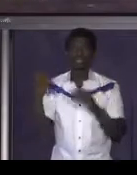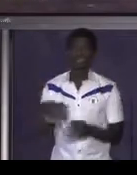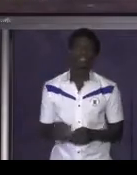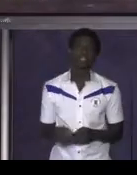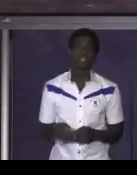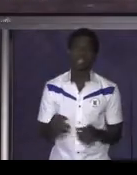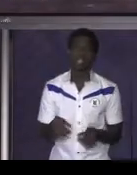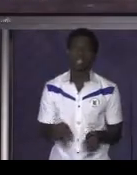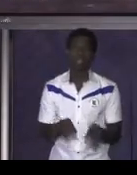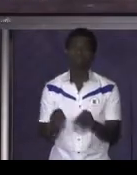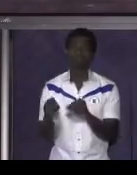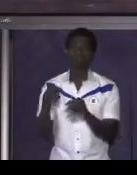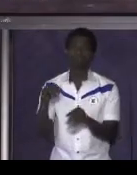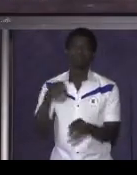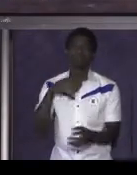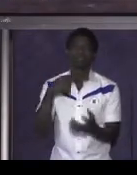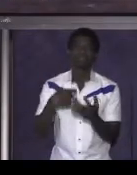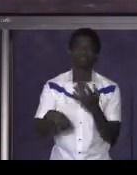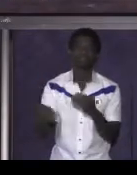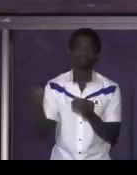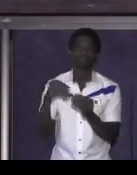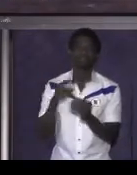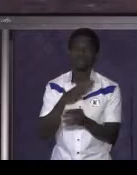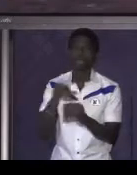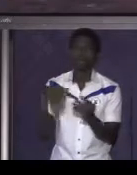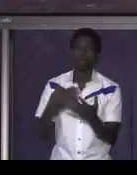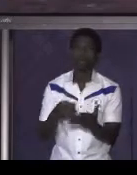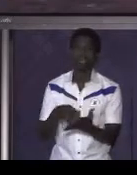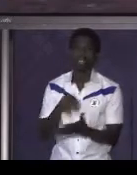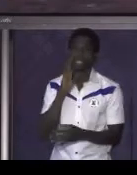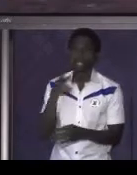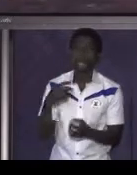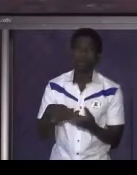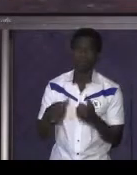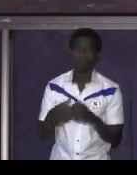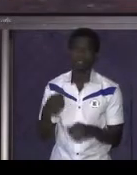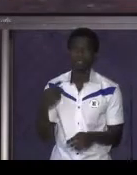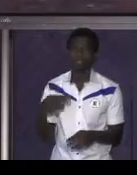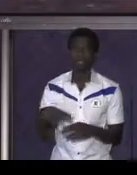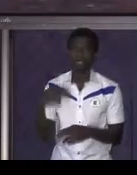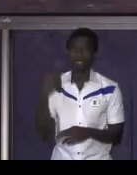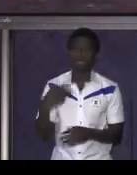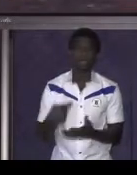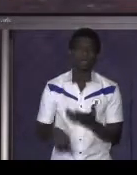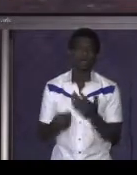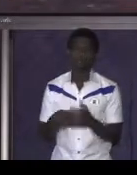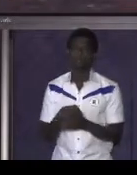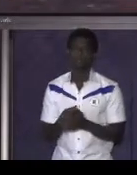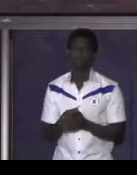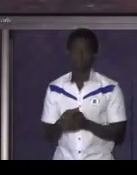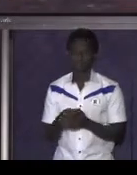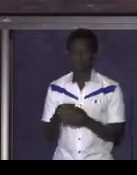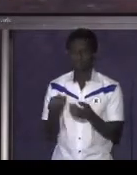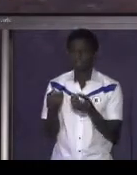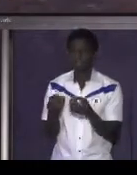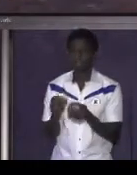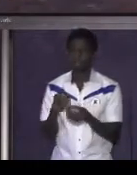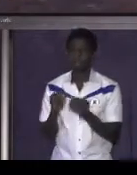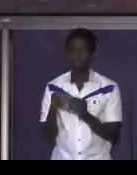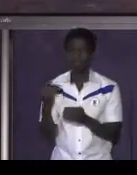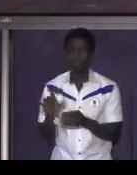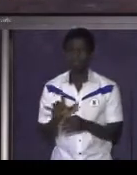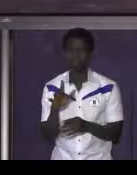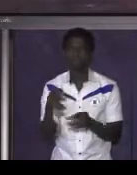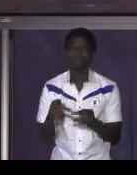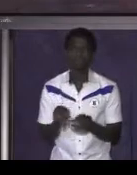costs more. So, and all these are problems. High cost of maintaining, inadequate number of airports, high cost of fares